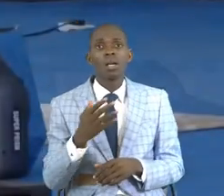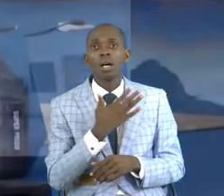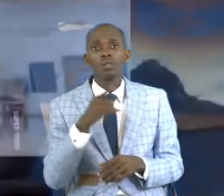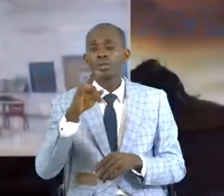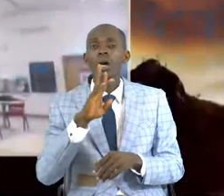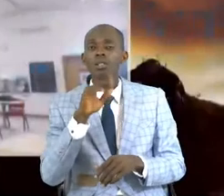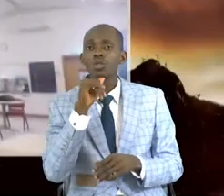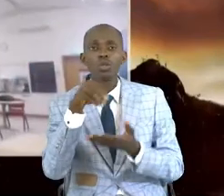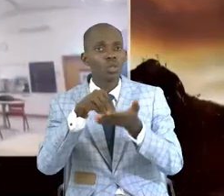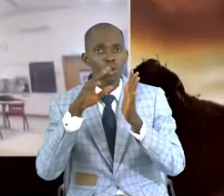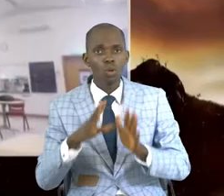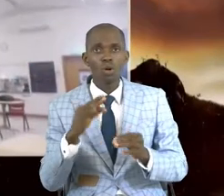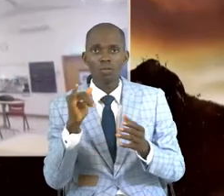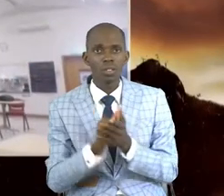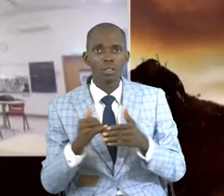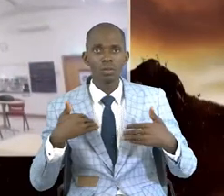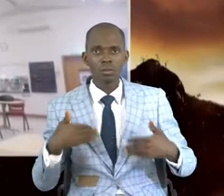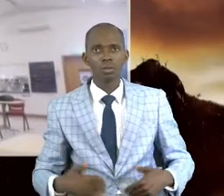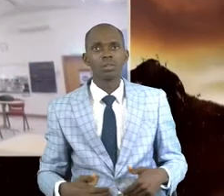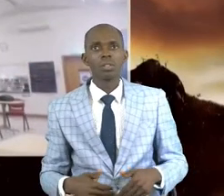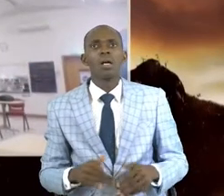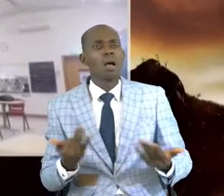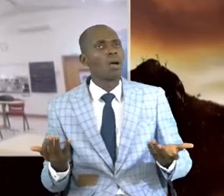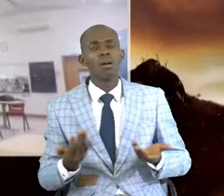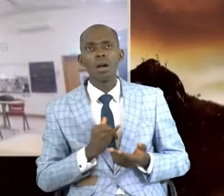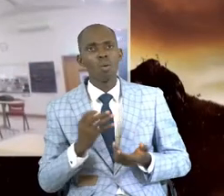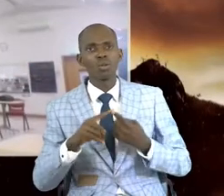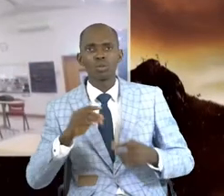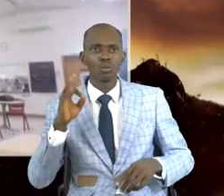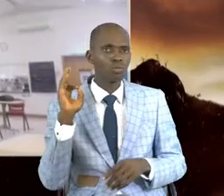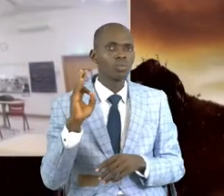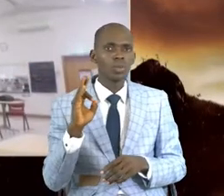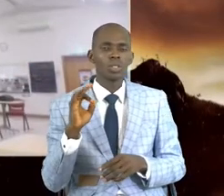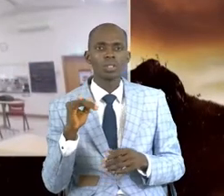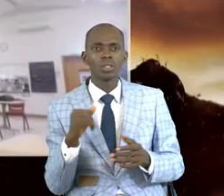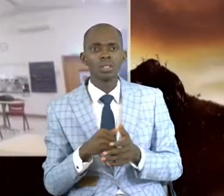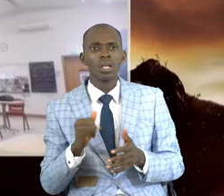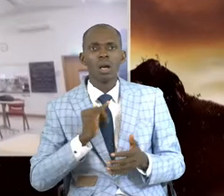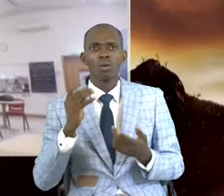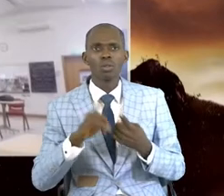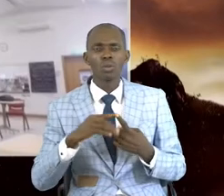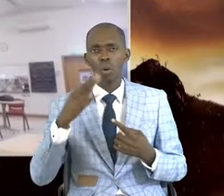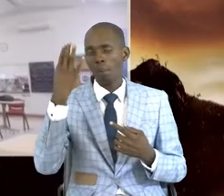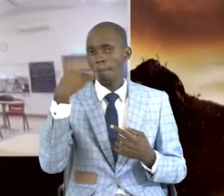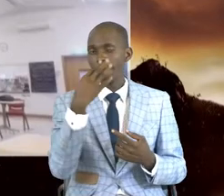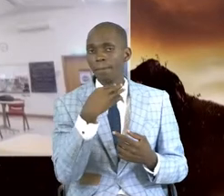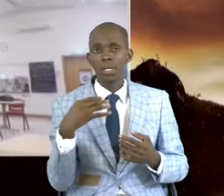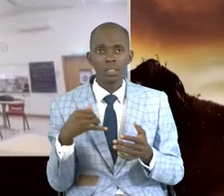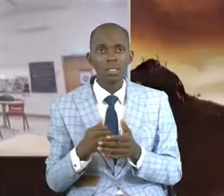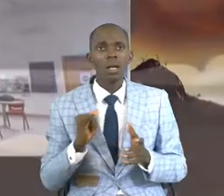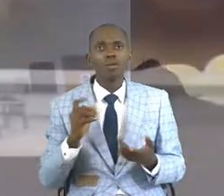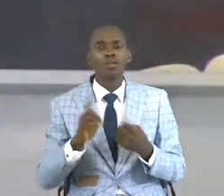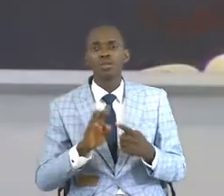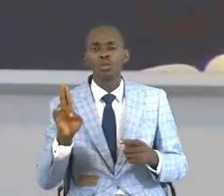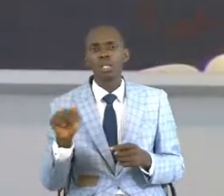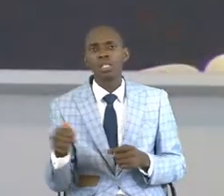body. I want to bleach it. I want to paint it. I want to use whatever kind of soap so I